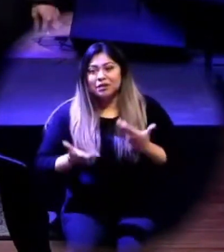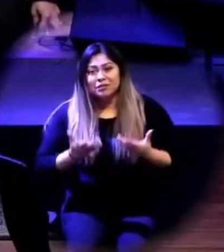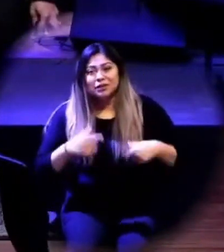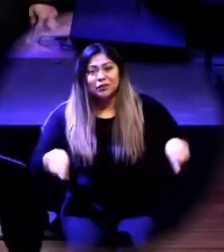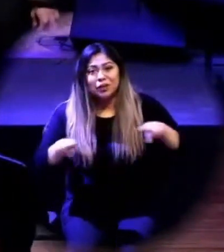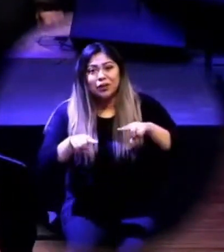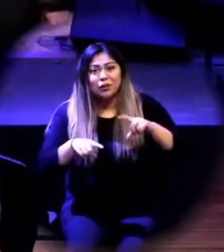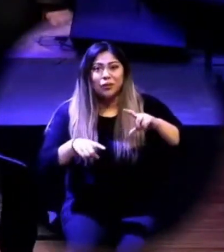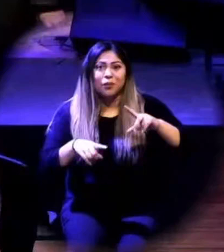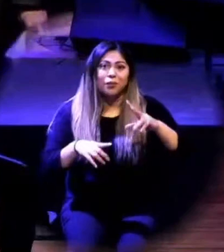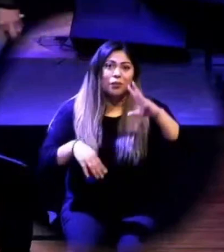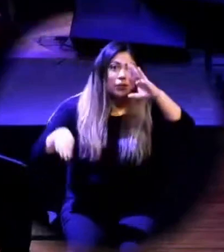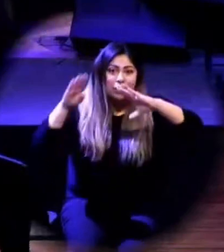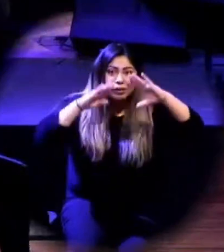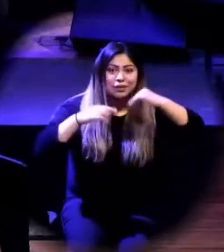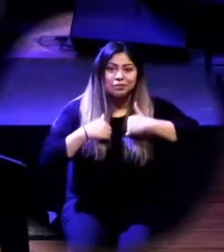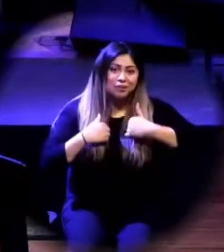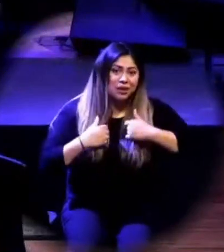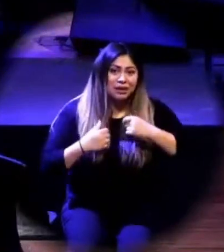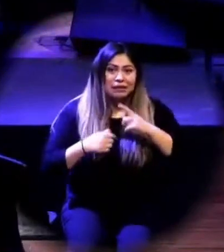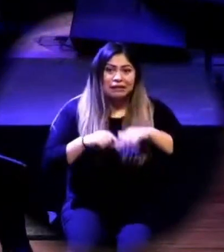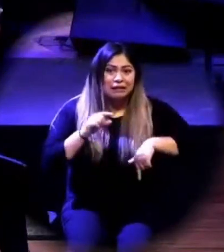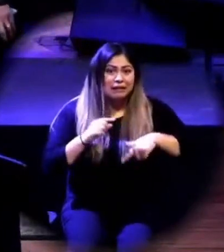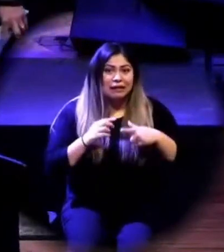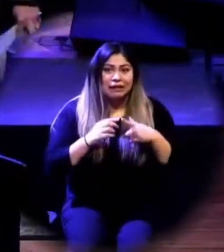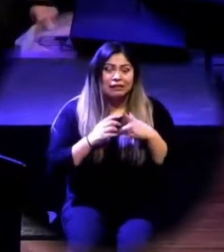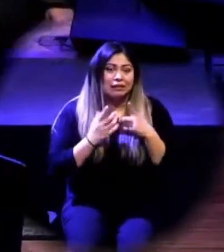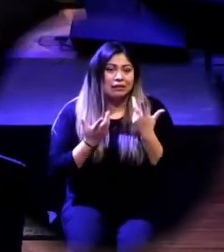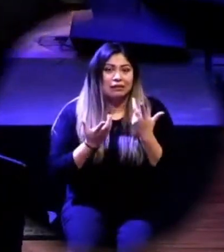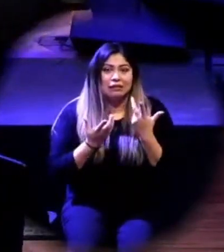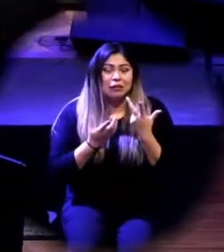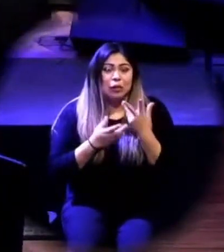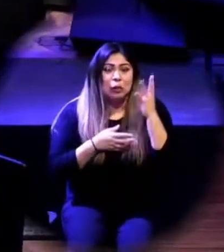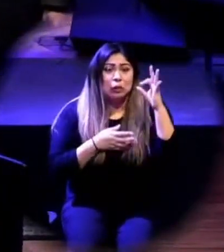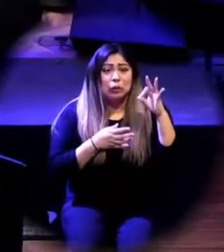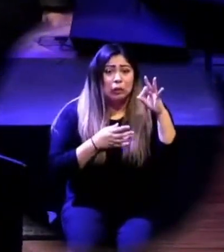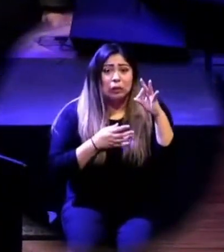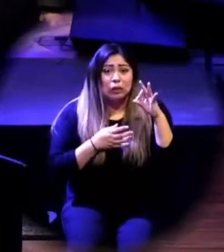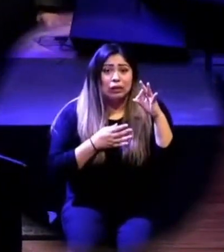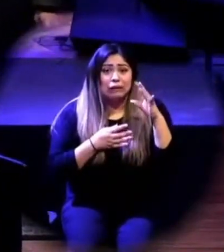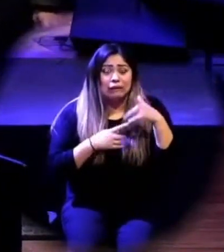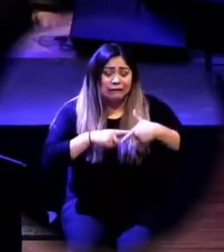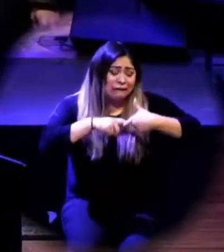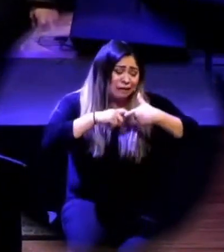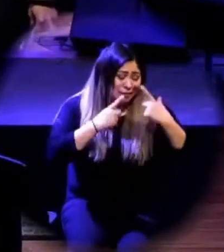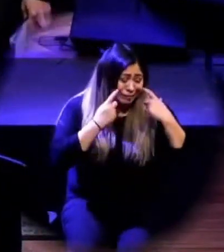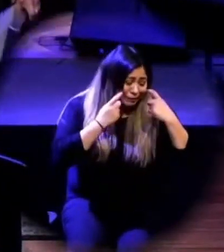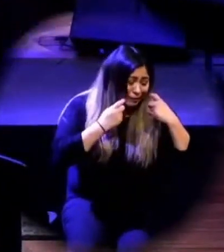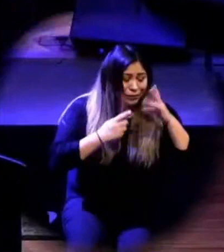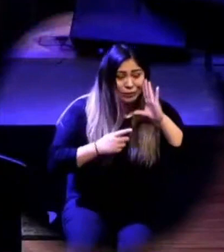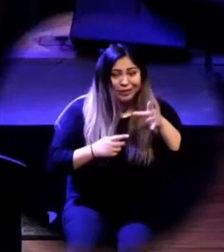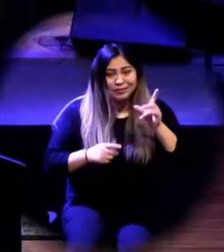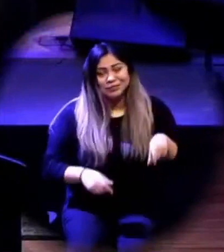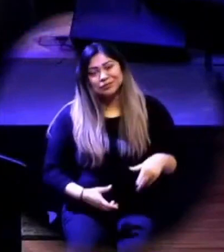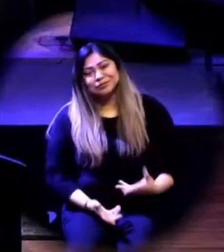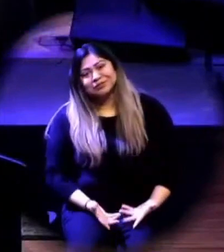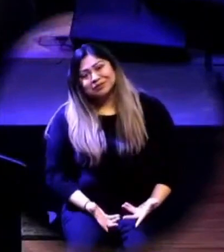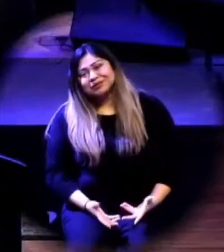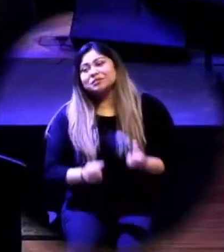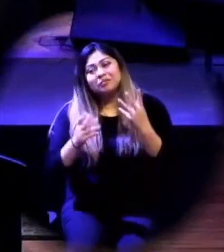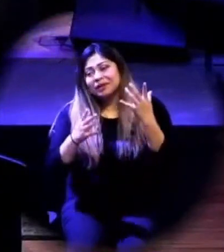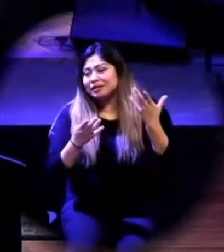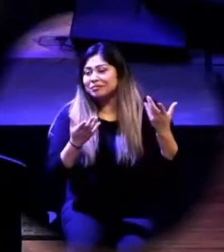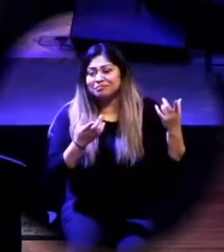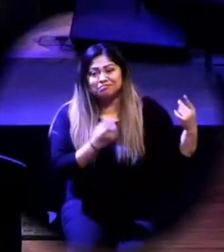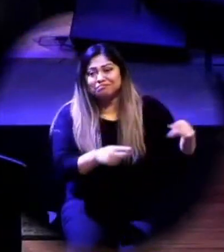this without tears, but there are a lot of sermons that I don't make it through without tears, so that's okay. If you're a guest, you may not know what's happening